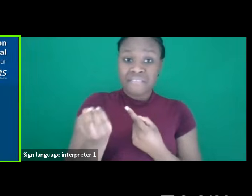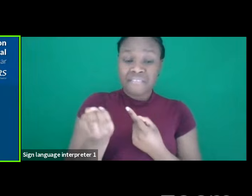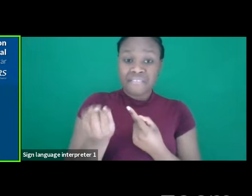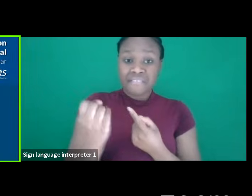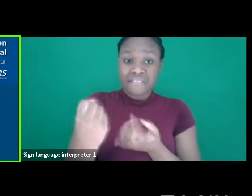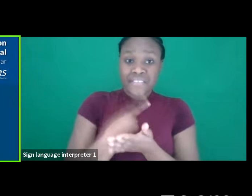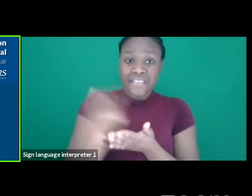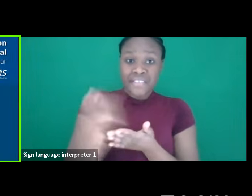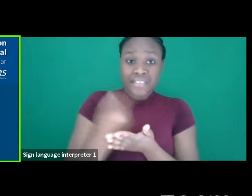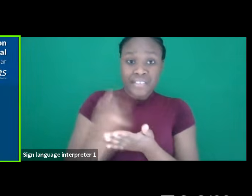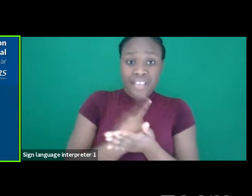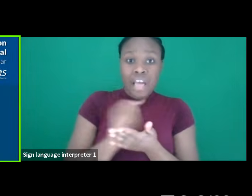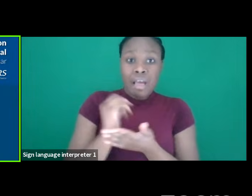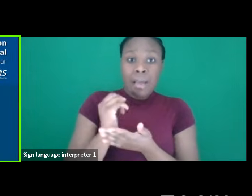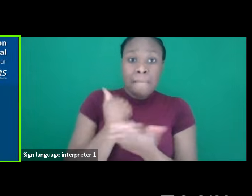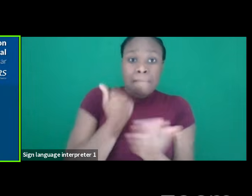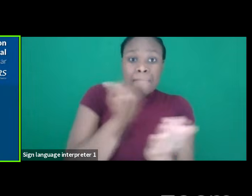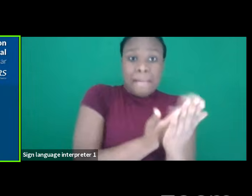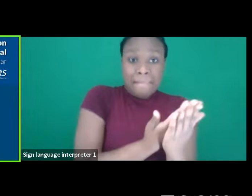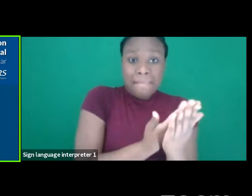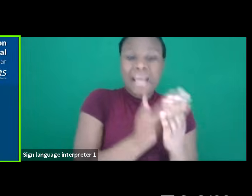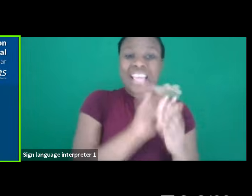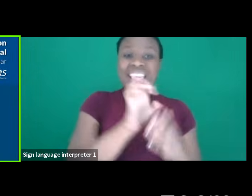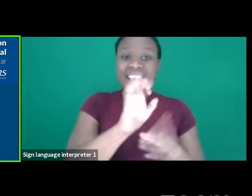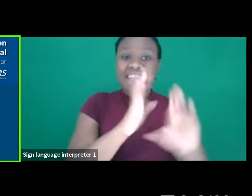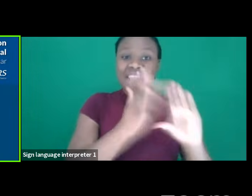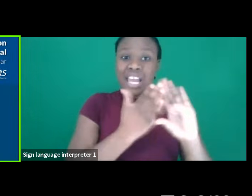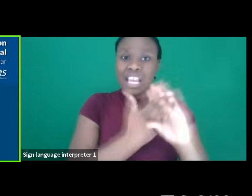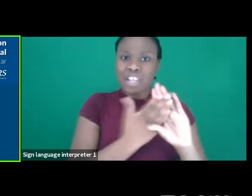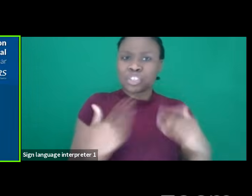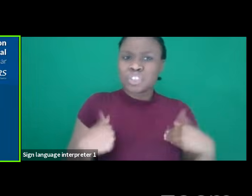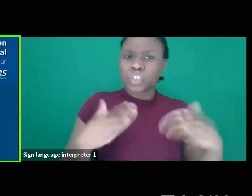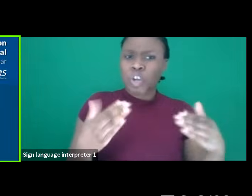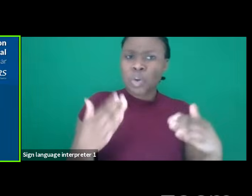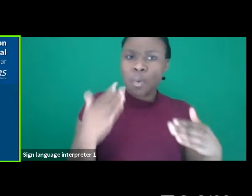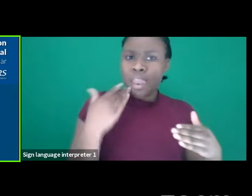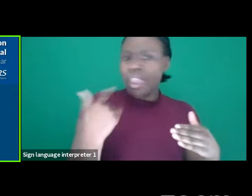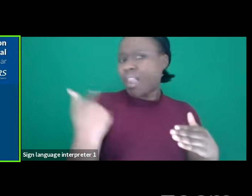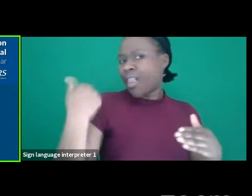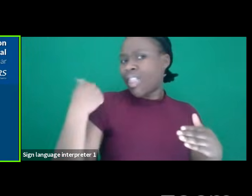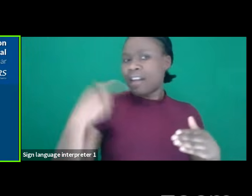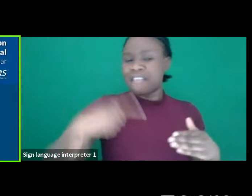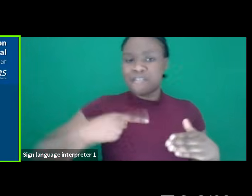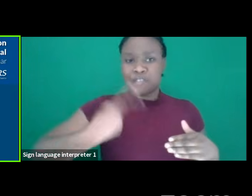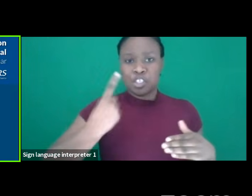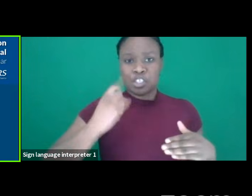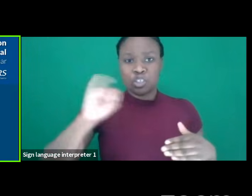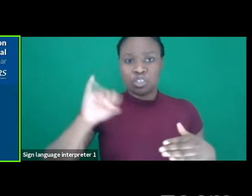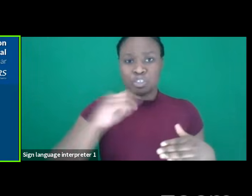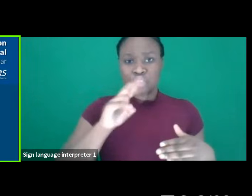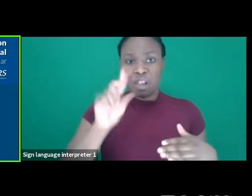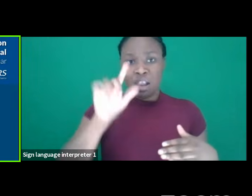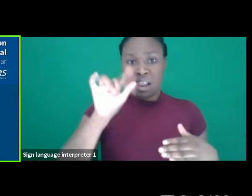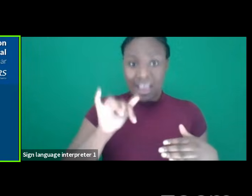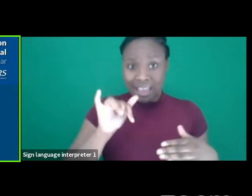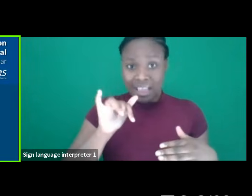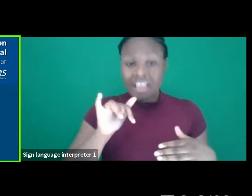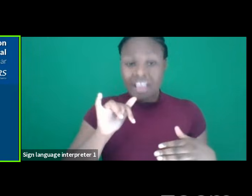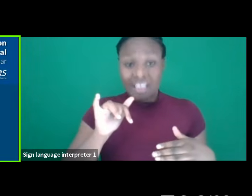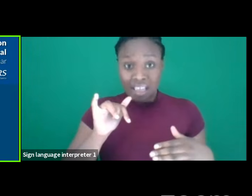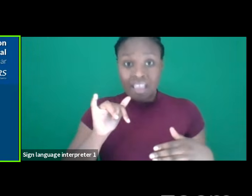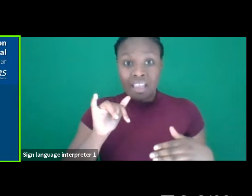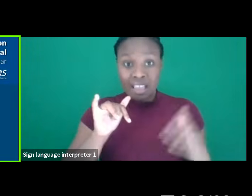remember that filing season started on the 1st of July, and the deadline is